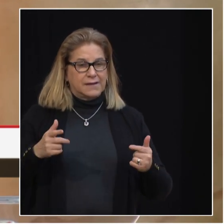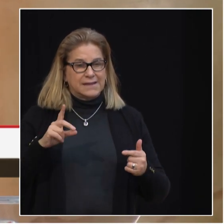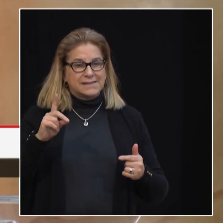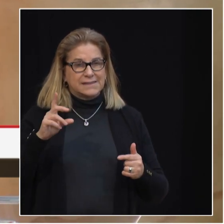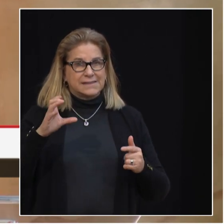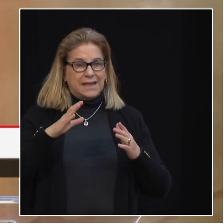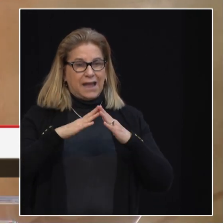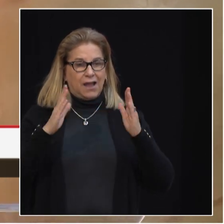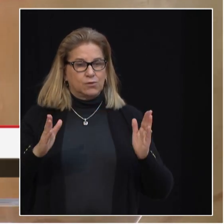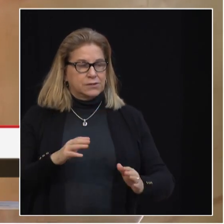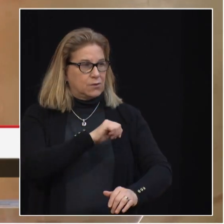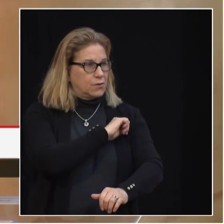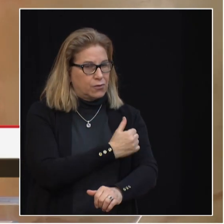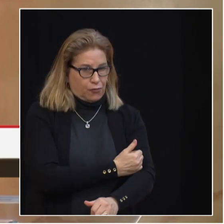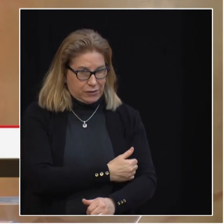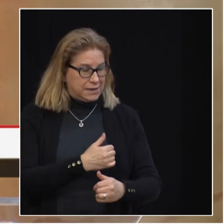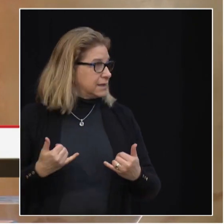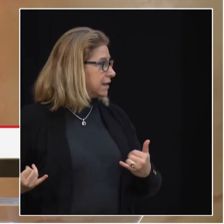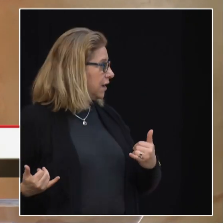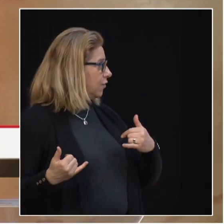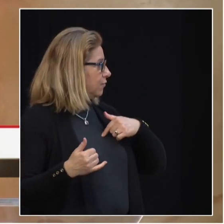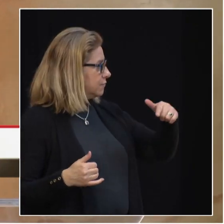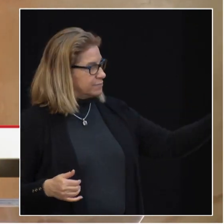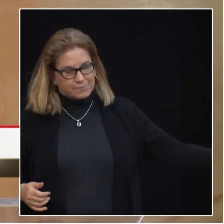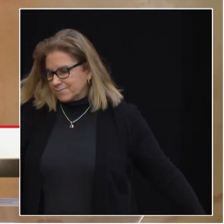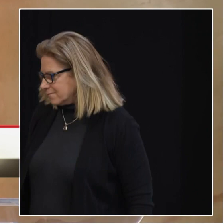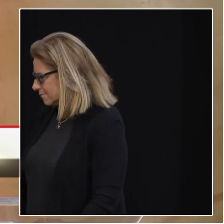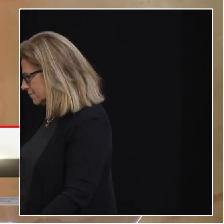through the opportunities with the Housing Authority.